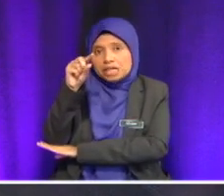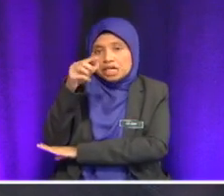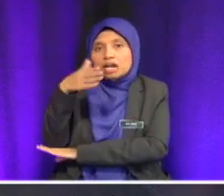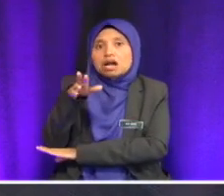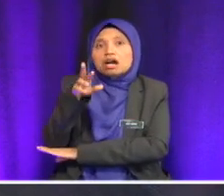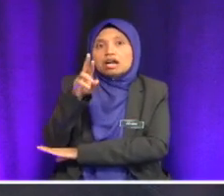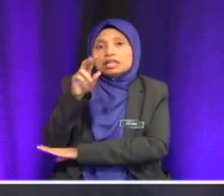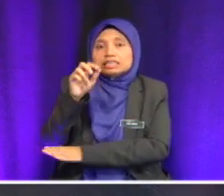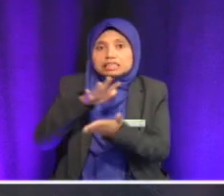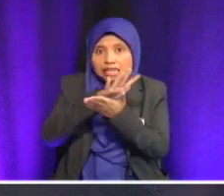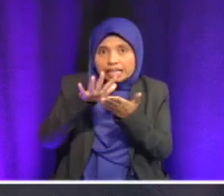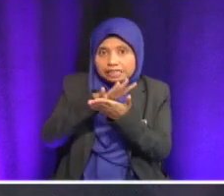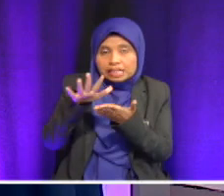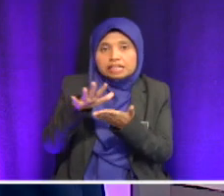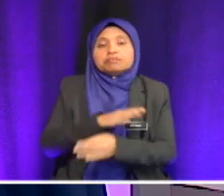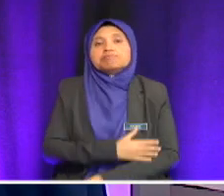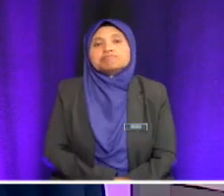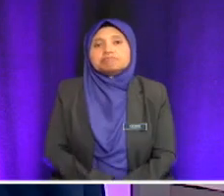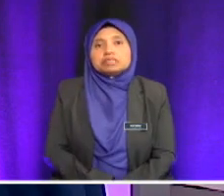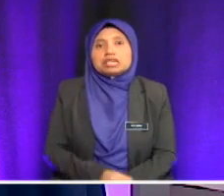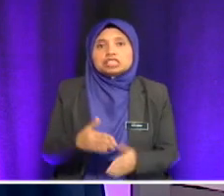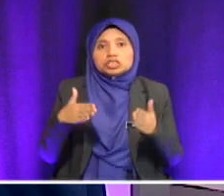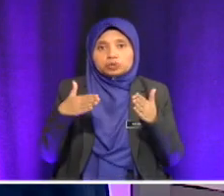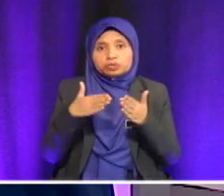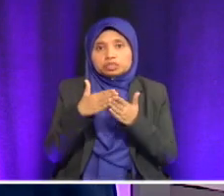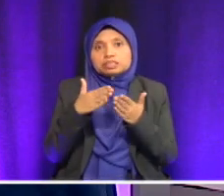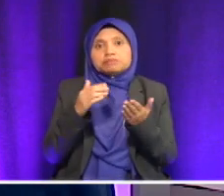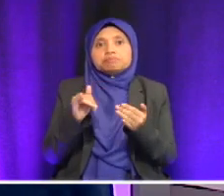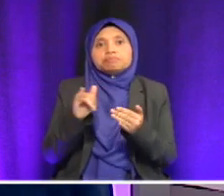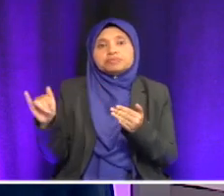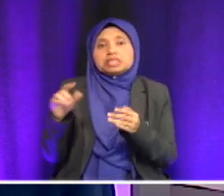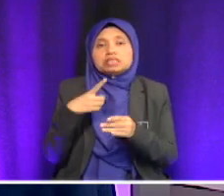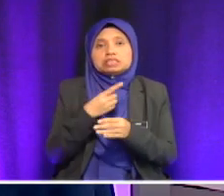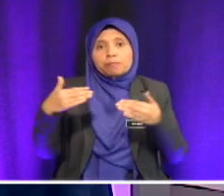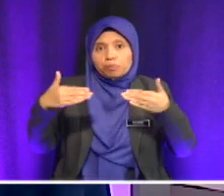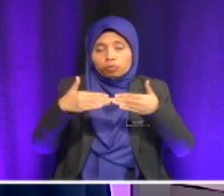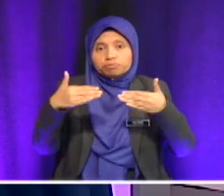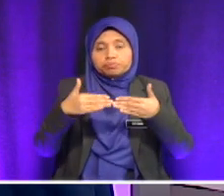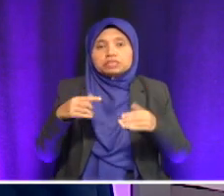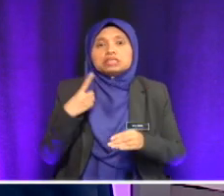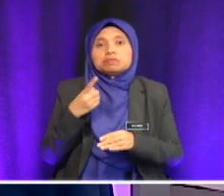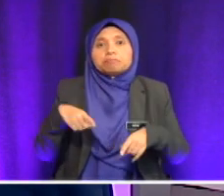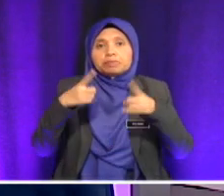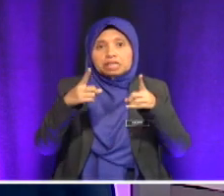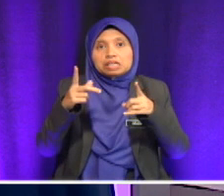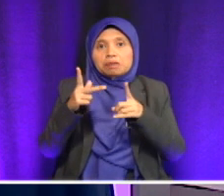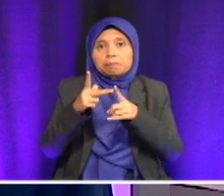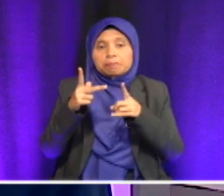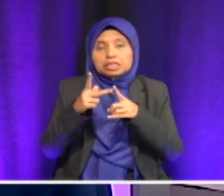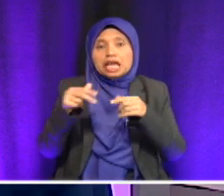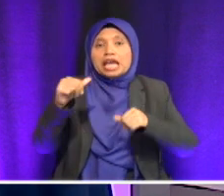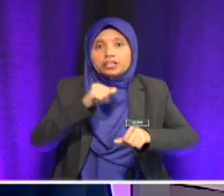Yes. Okay. All right. So let's proceed with our next slides. Alright. So our students are going to continue our